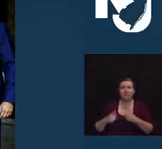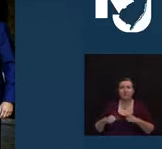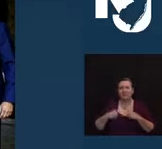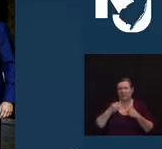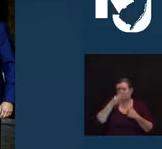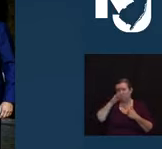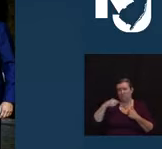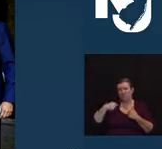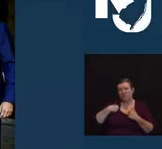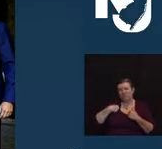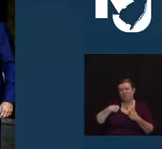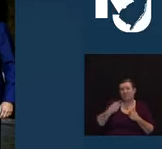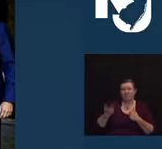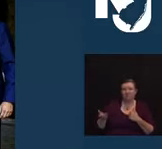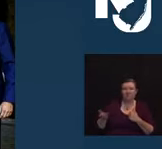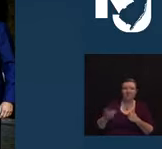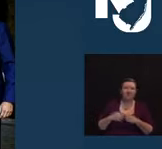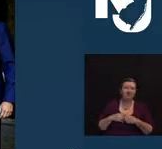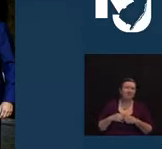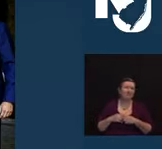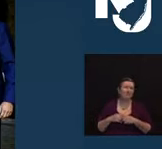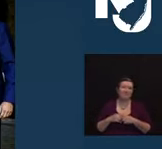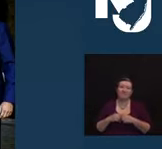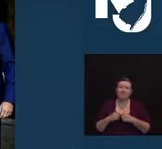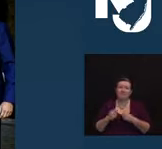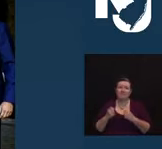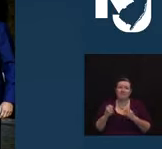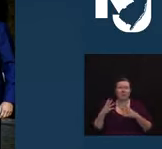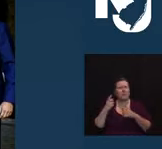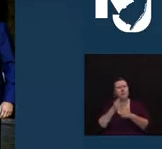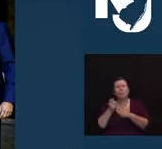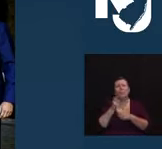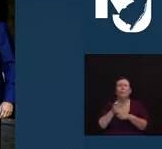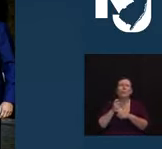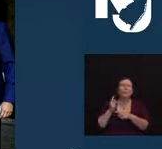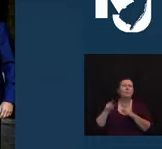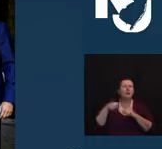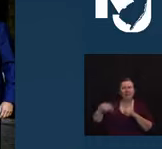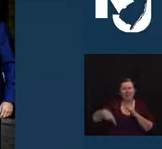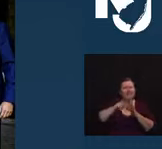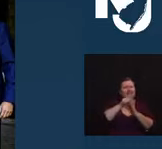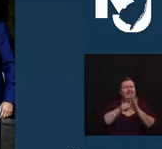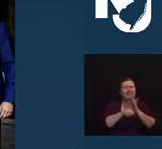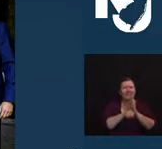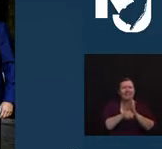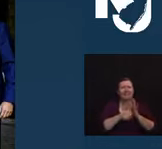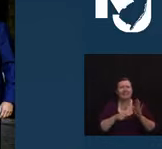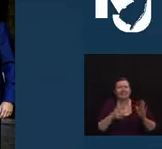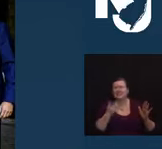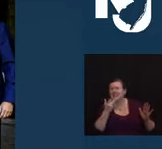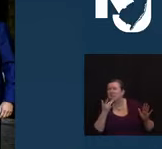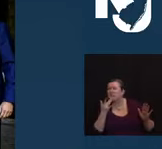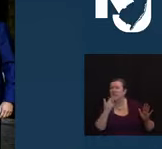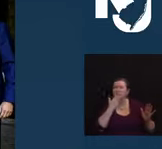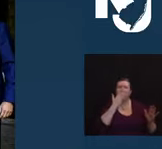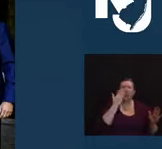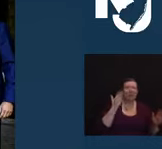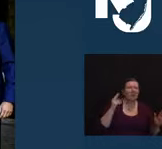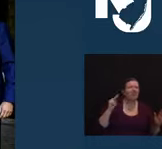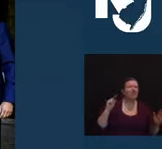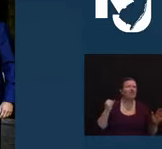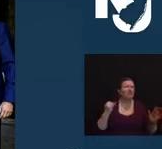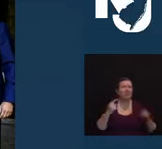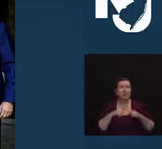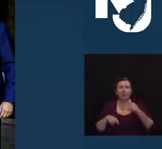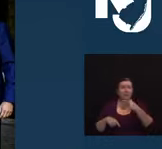of apocryphal jokes about the tastes and smells of our great state, but Paul changed that and made our state the place from where